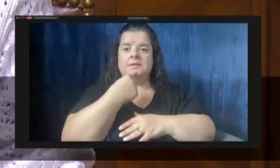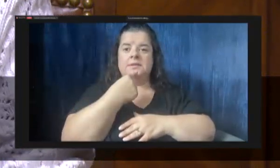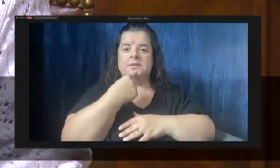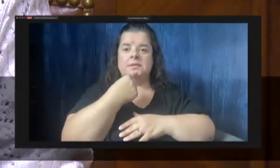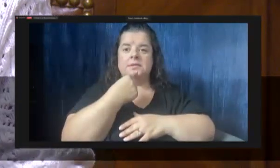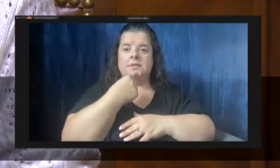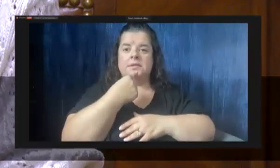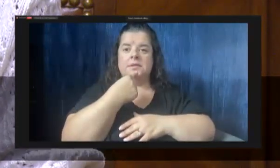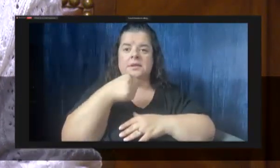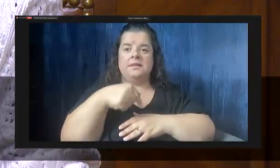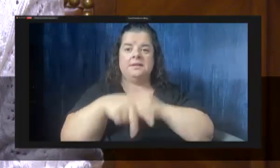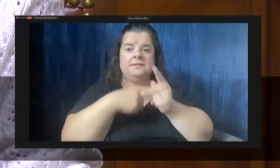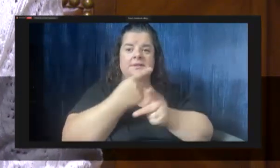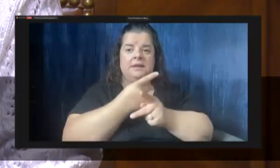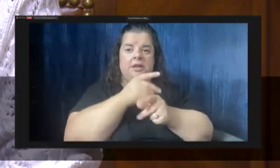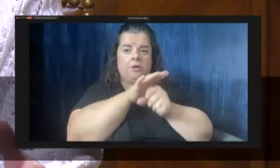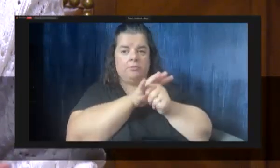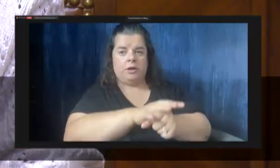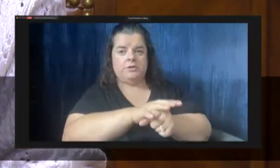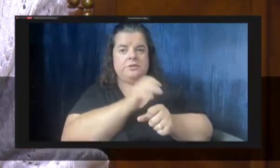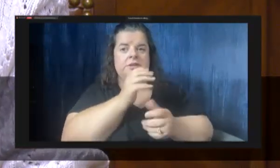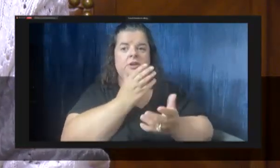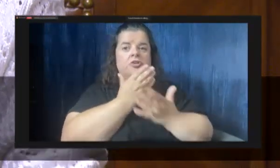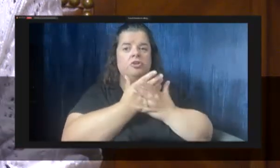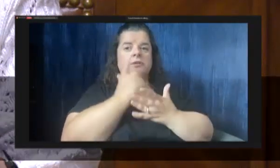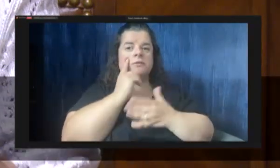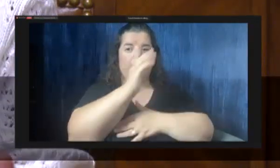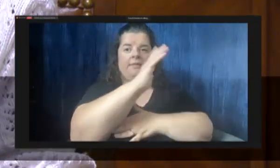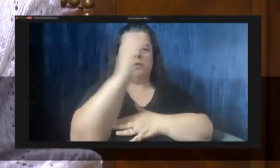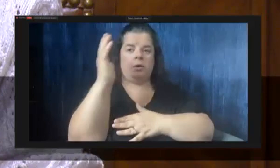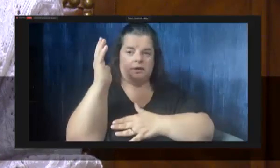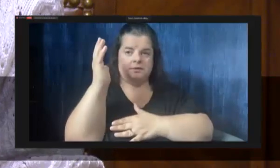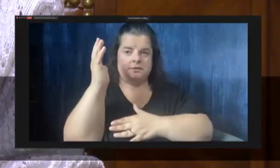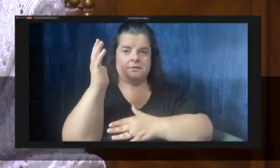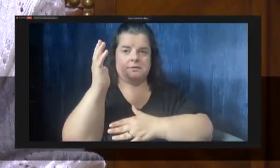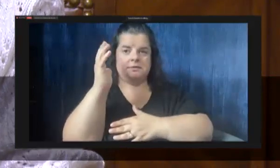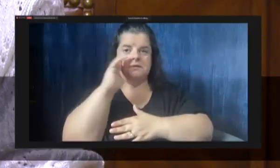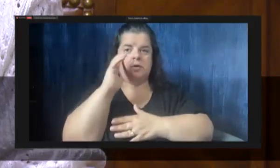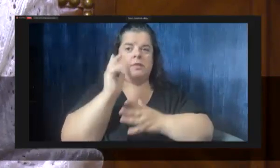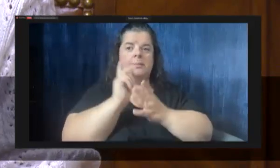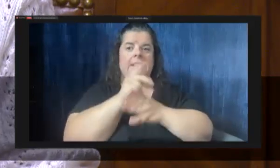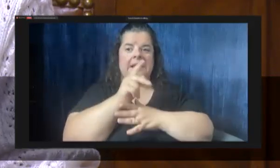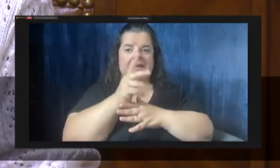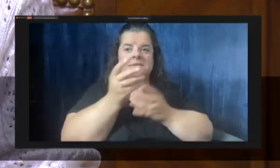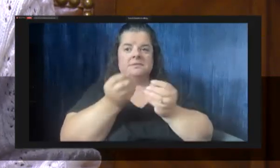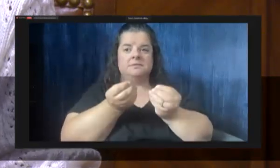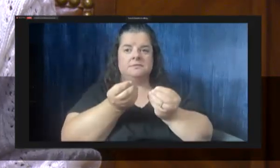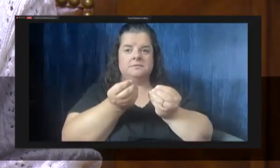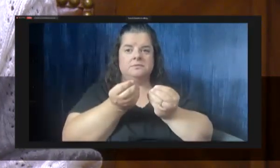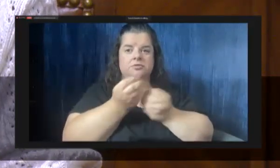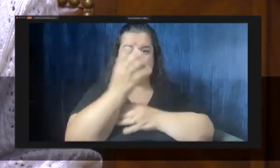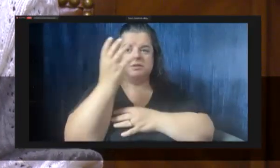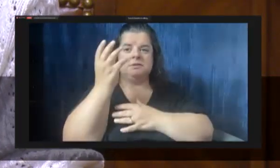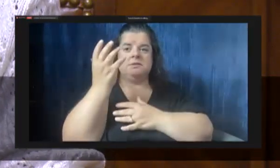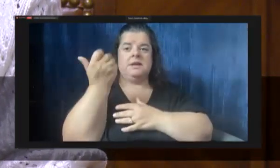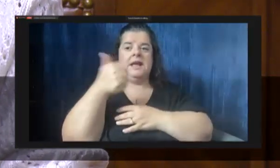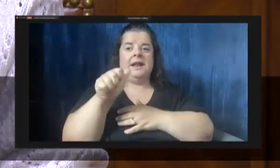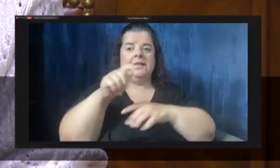this kind of pressure is not good for the forest or the plants or anything that relies on